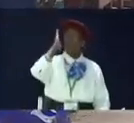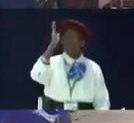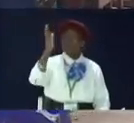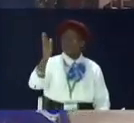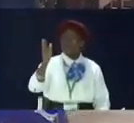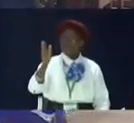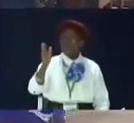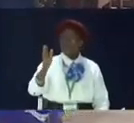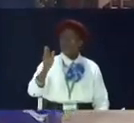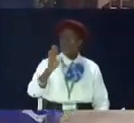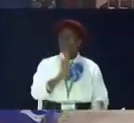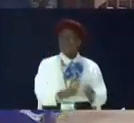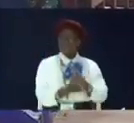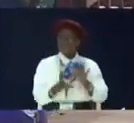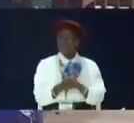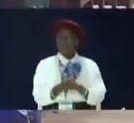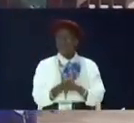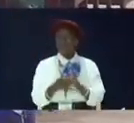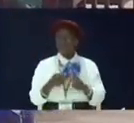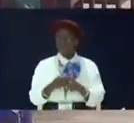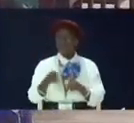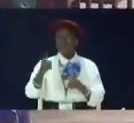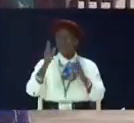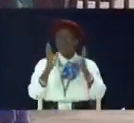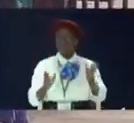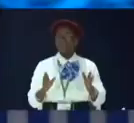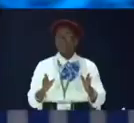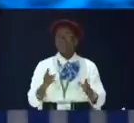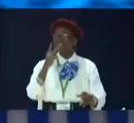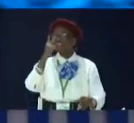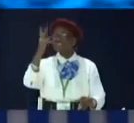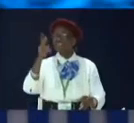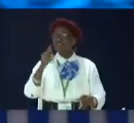Oju e yo tun riran si.